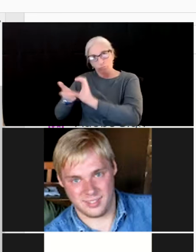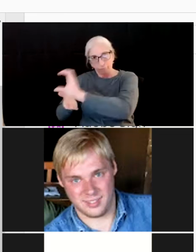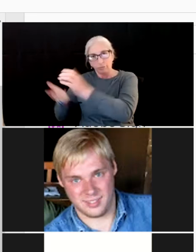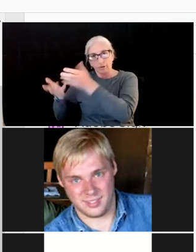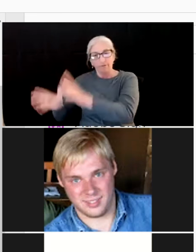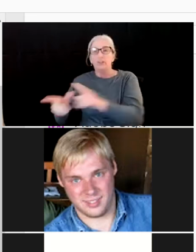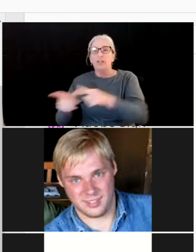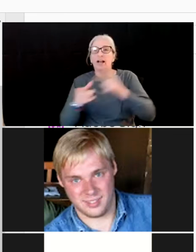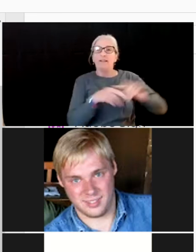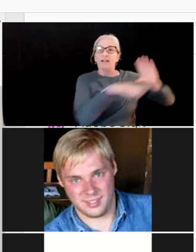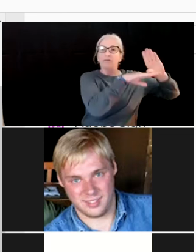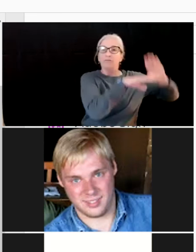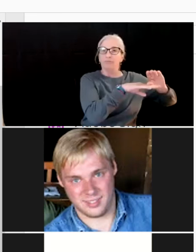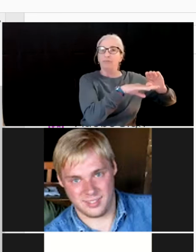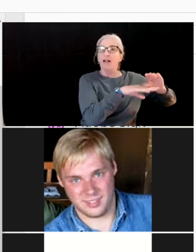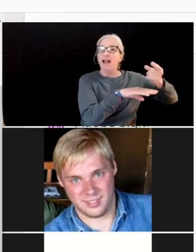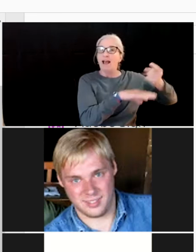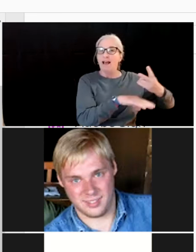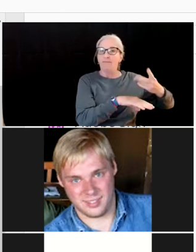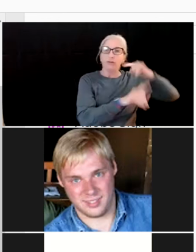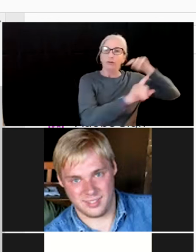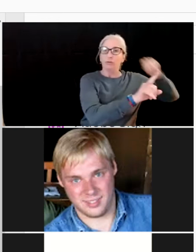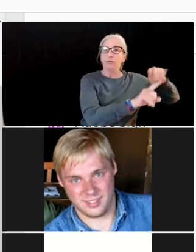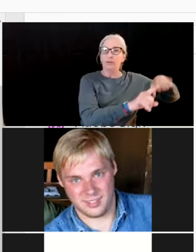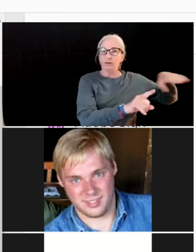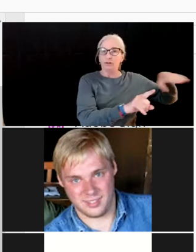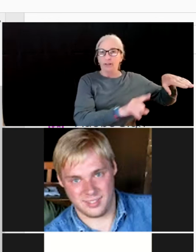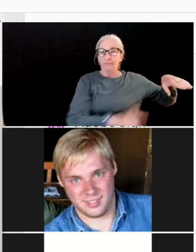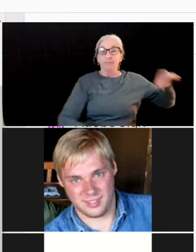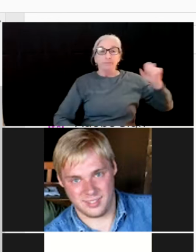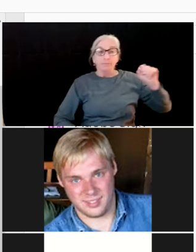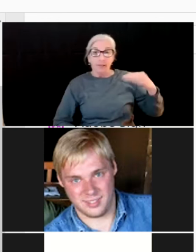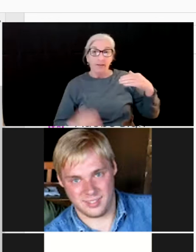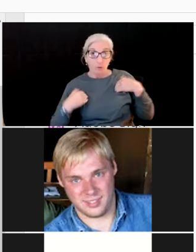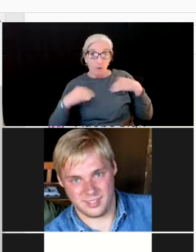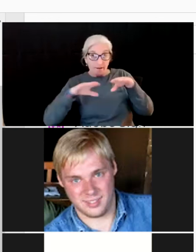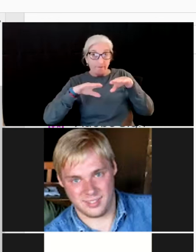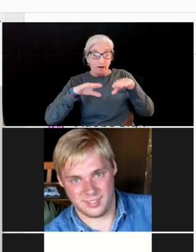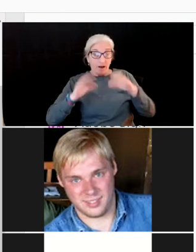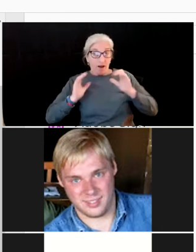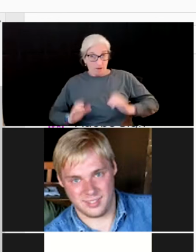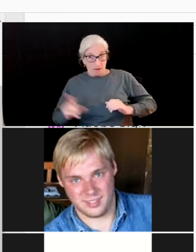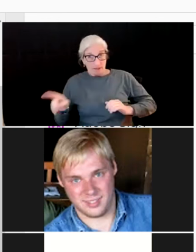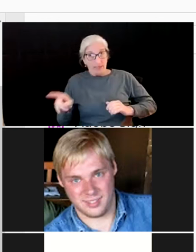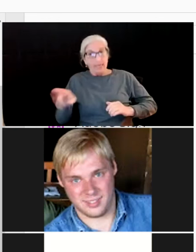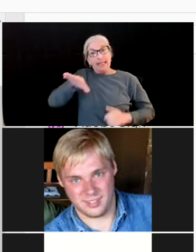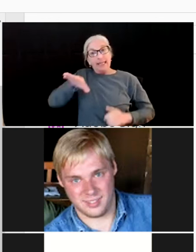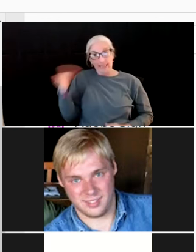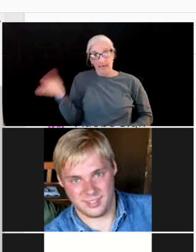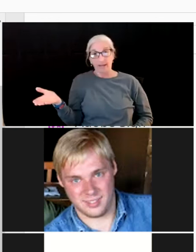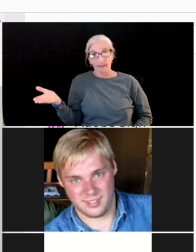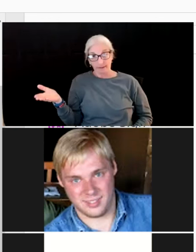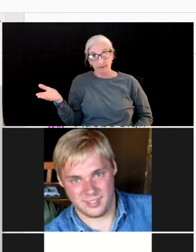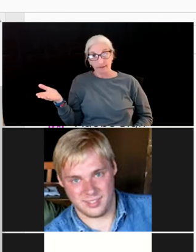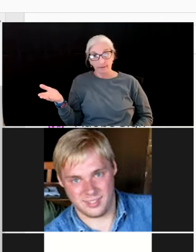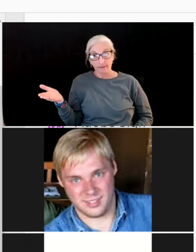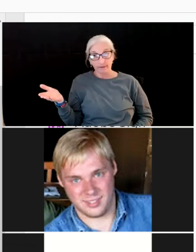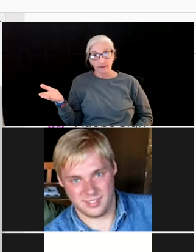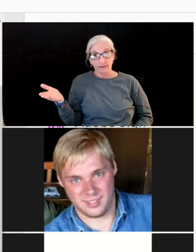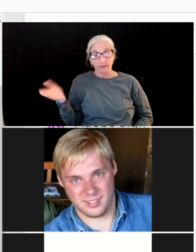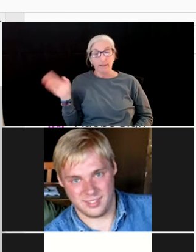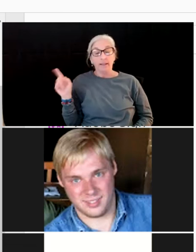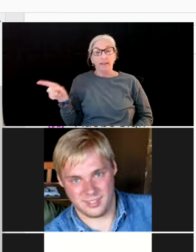little bit more. Okay. If you have a client who dies, then if you